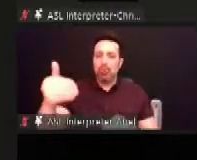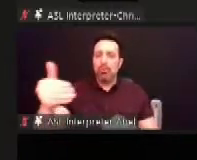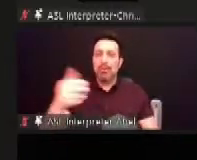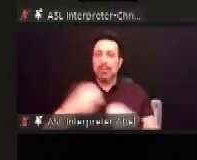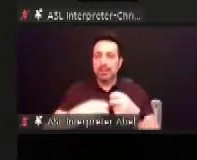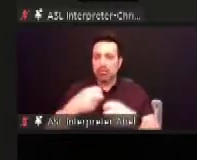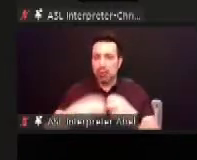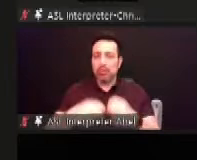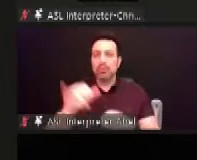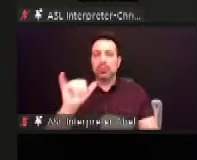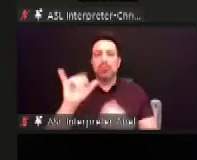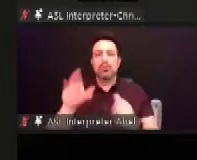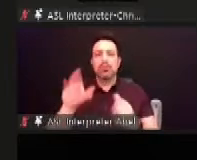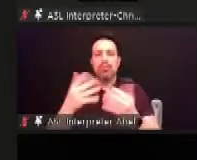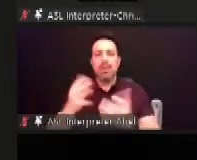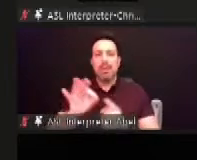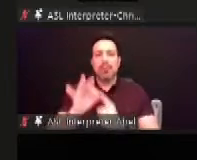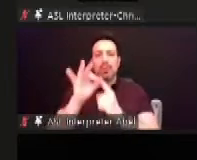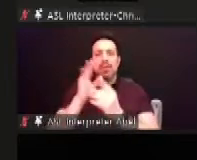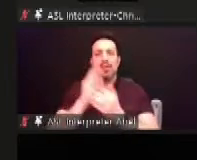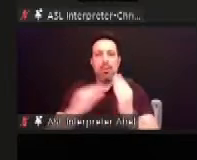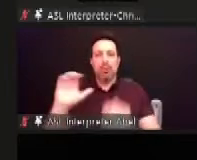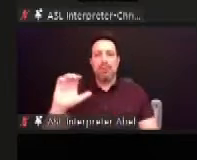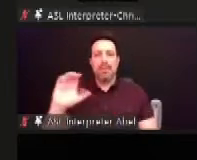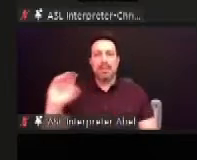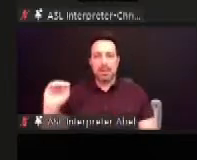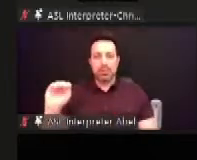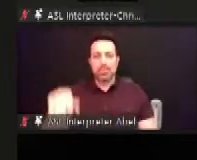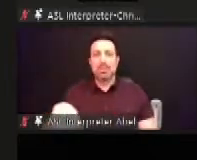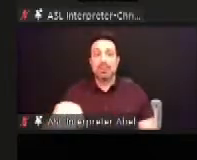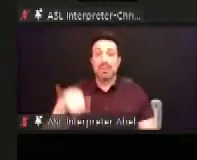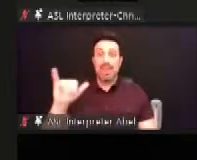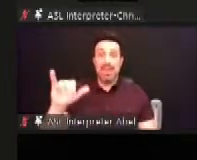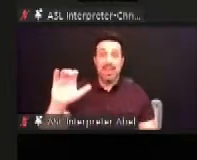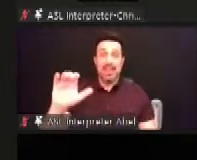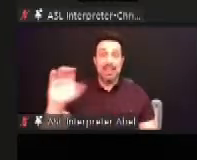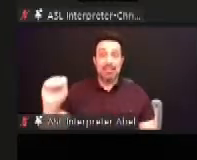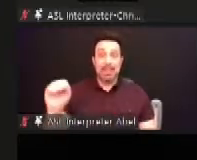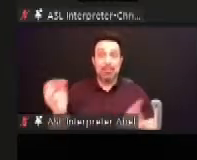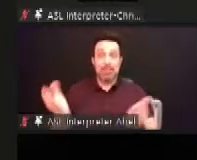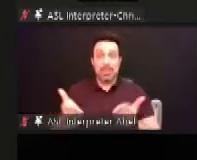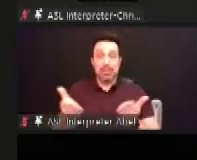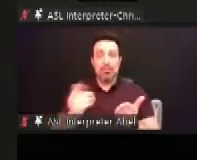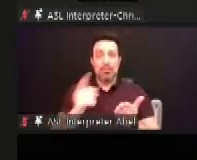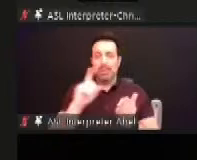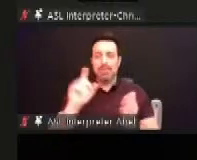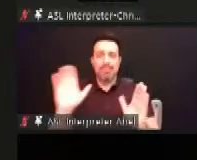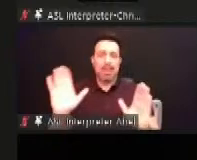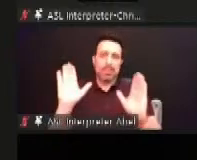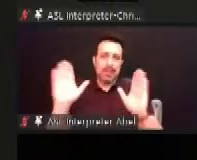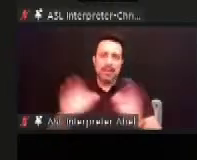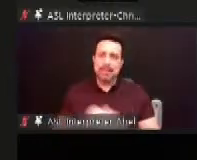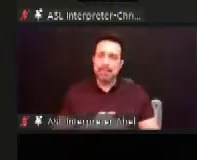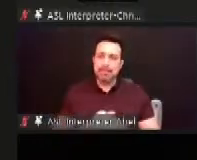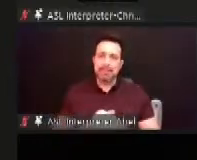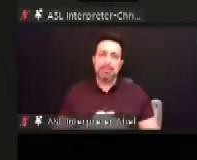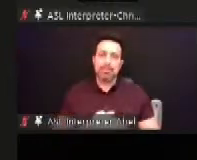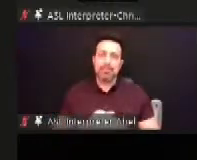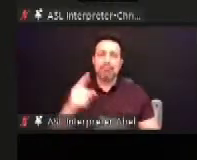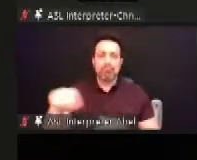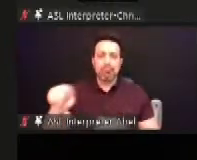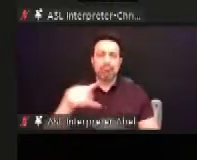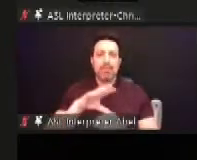also provide the unique part of case management. And the case managers here are outstanding. They're involved in